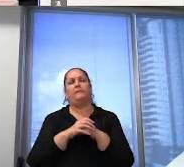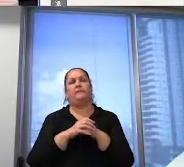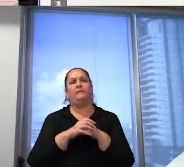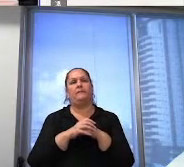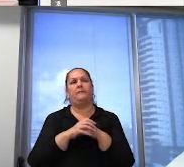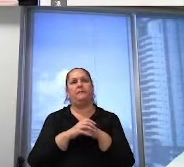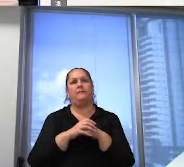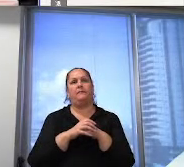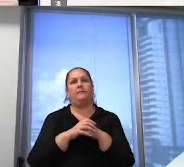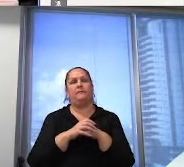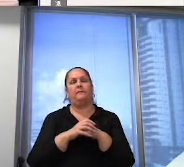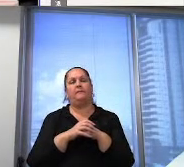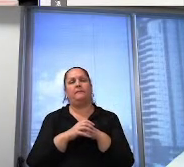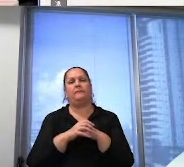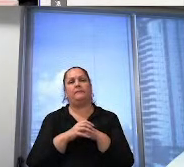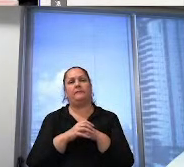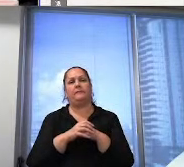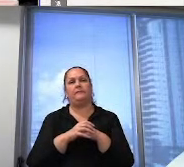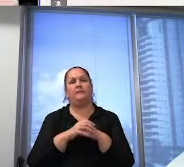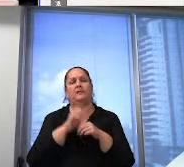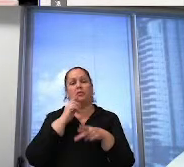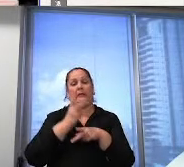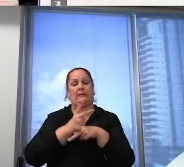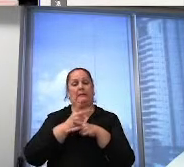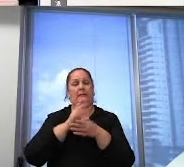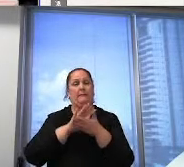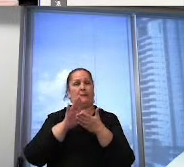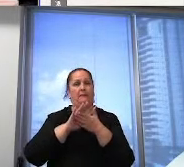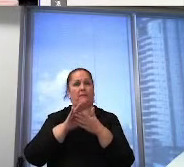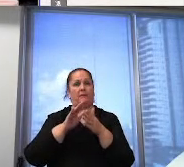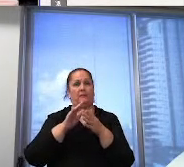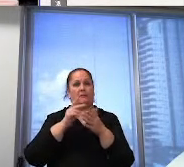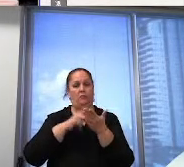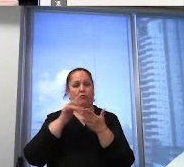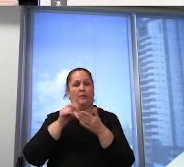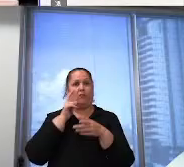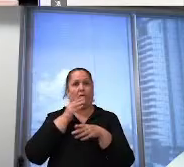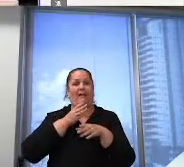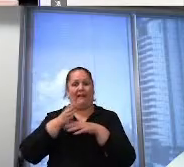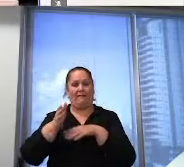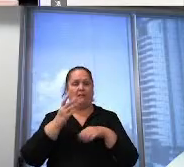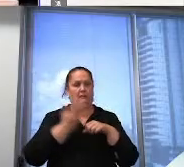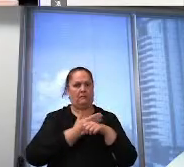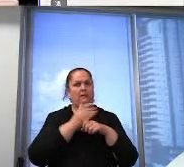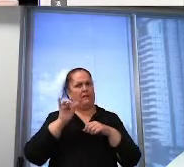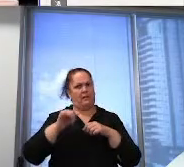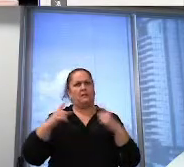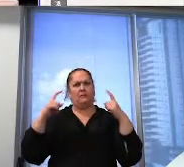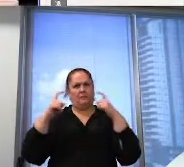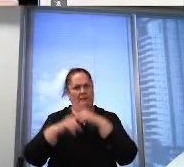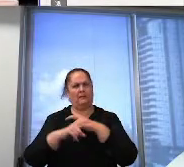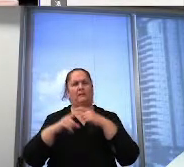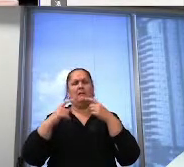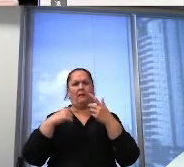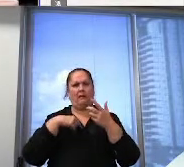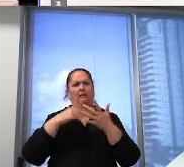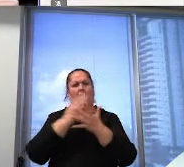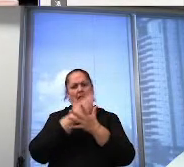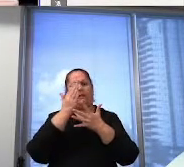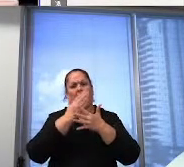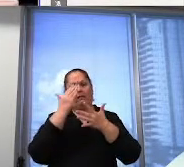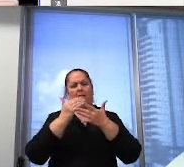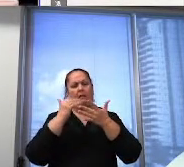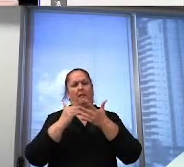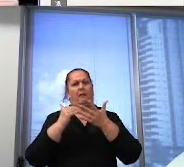vines and those types of things. So the maintenance program afterwards is very complex, has multiple steps in